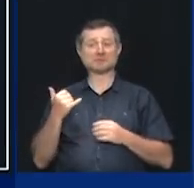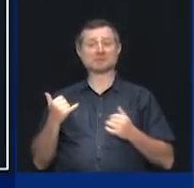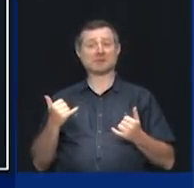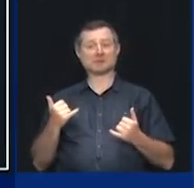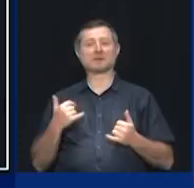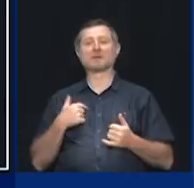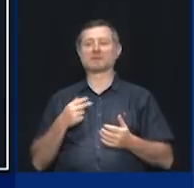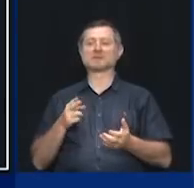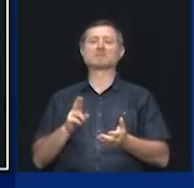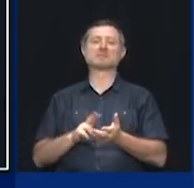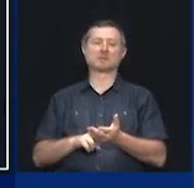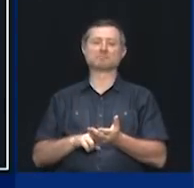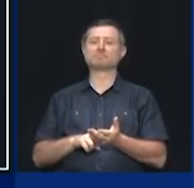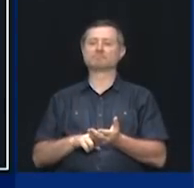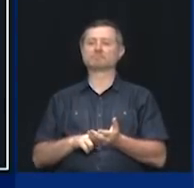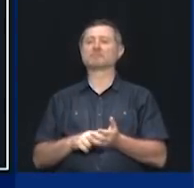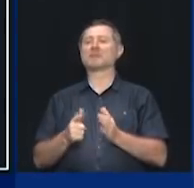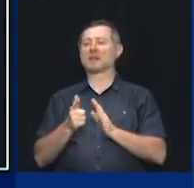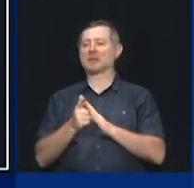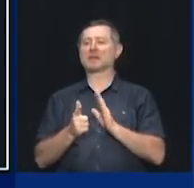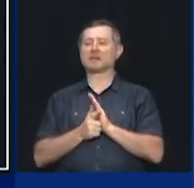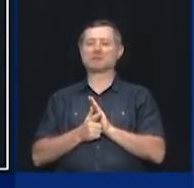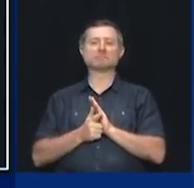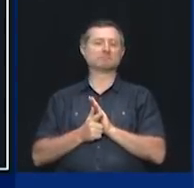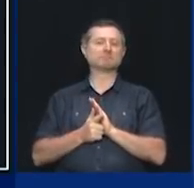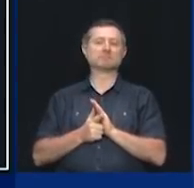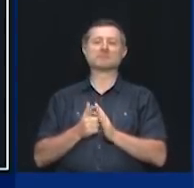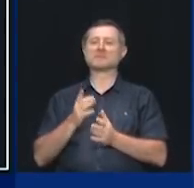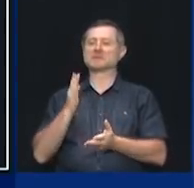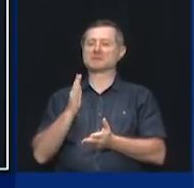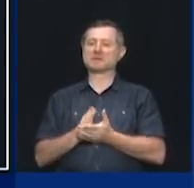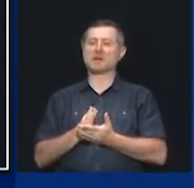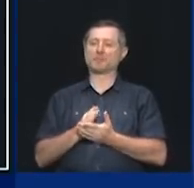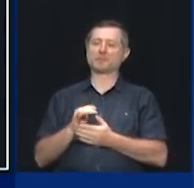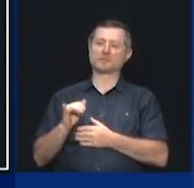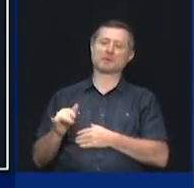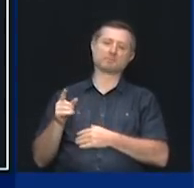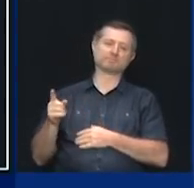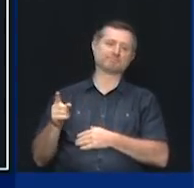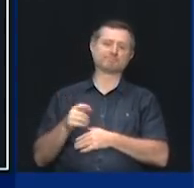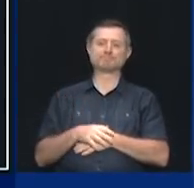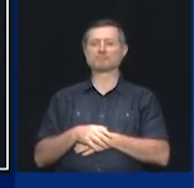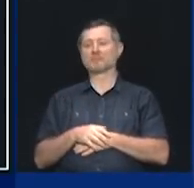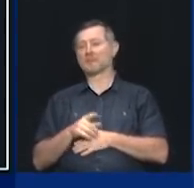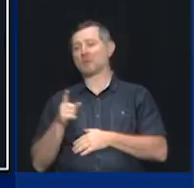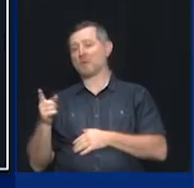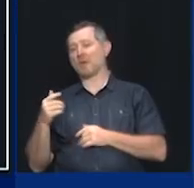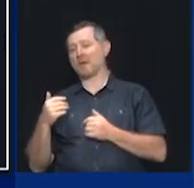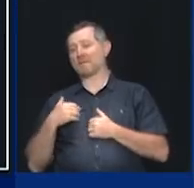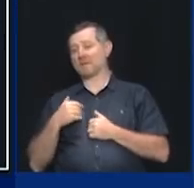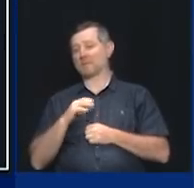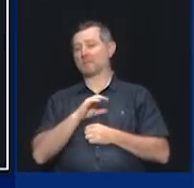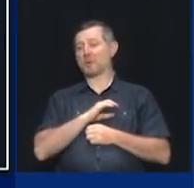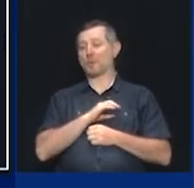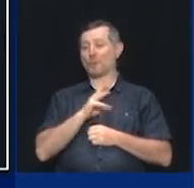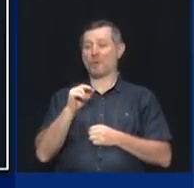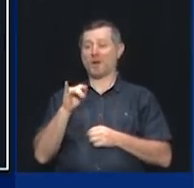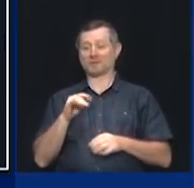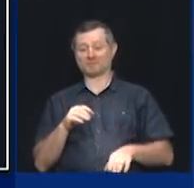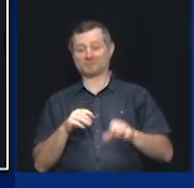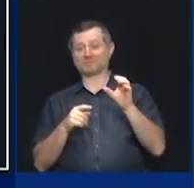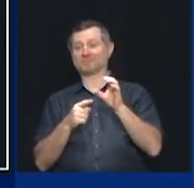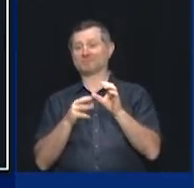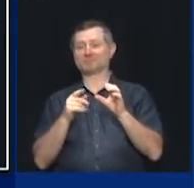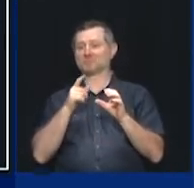to close that Trump loophole. If you have an active warrant, you cannot buy a gun in the state of New York,